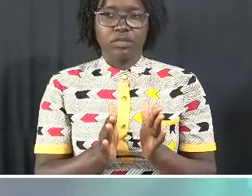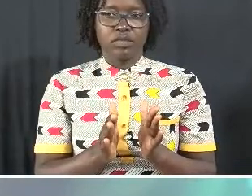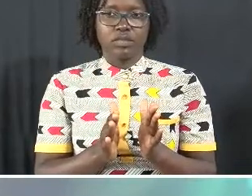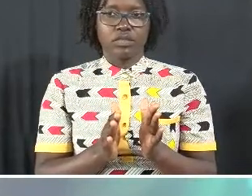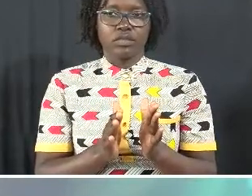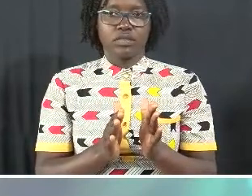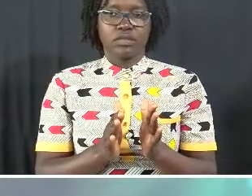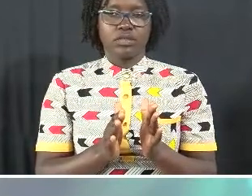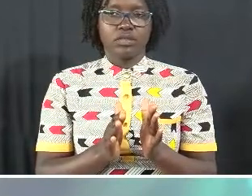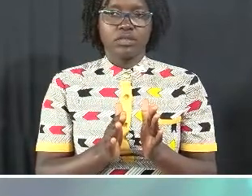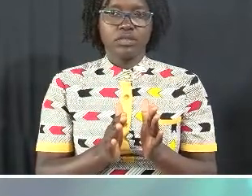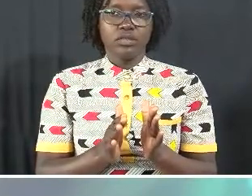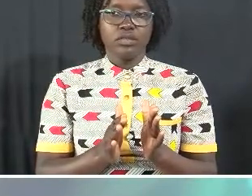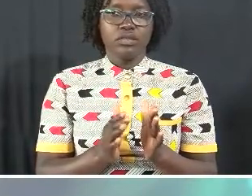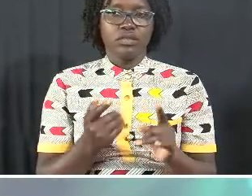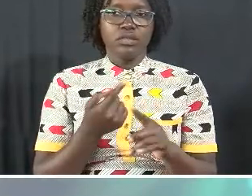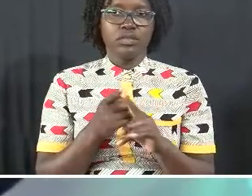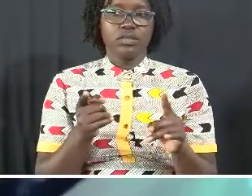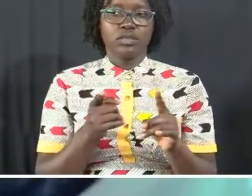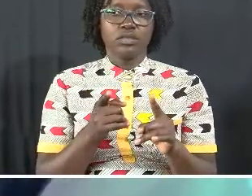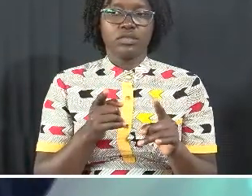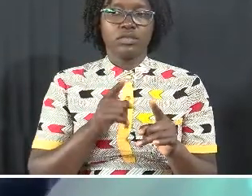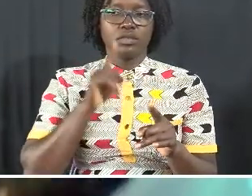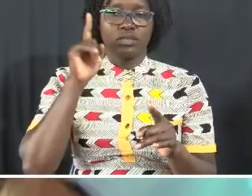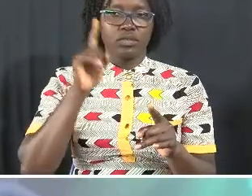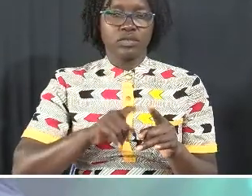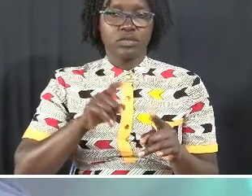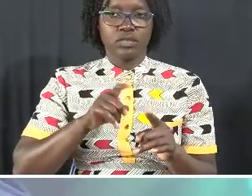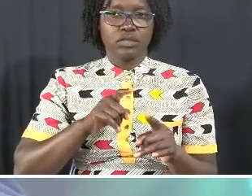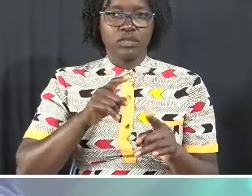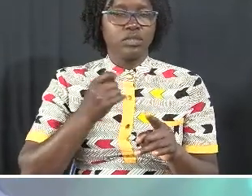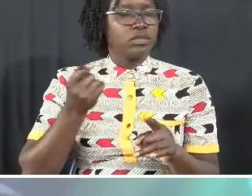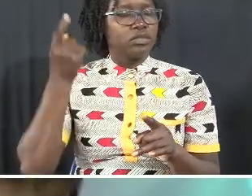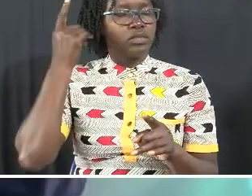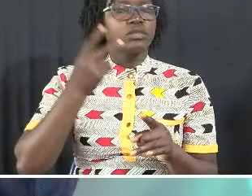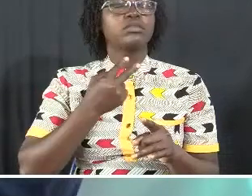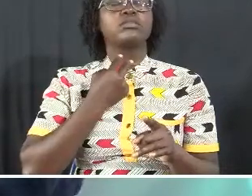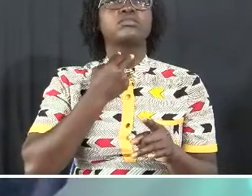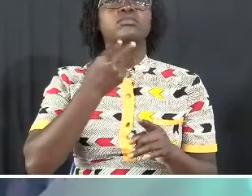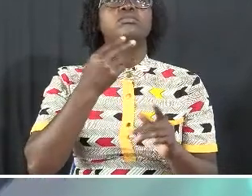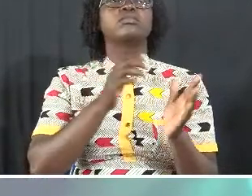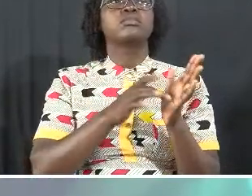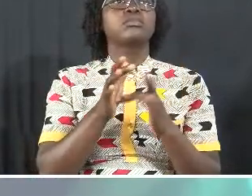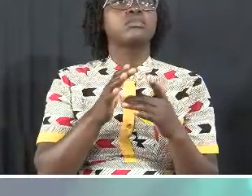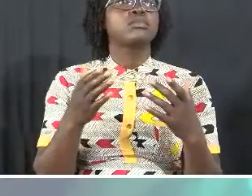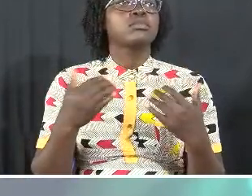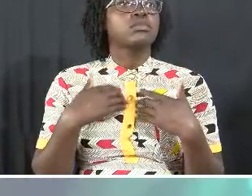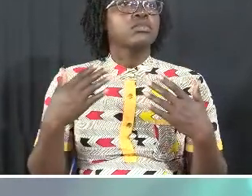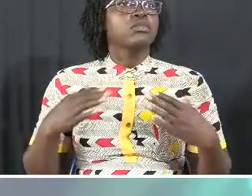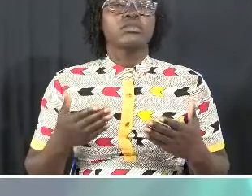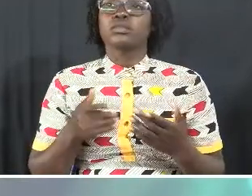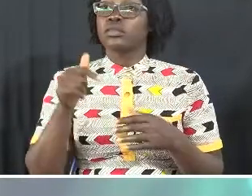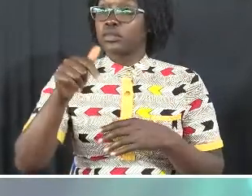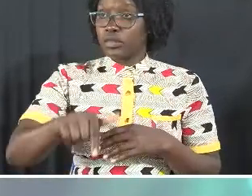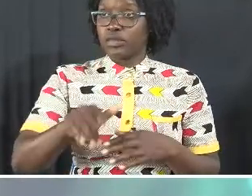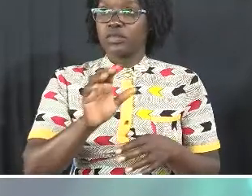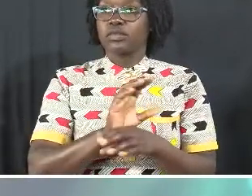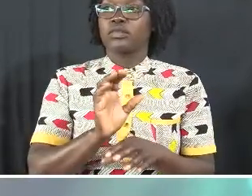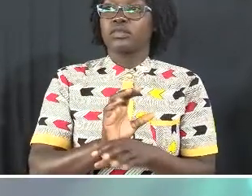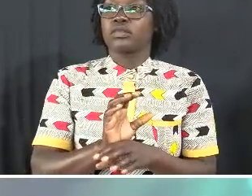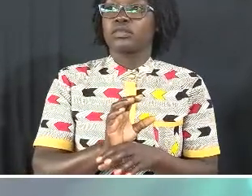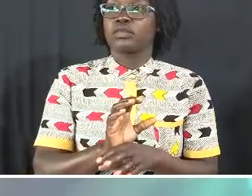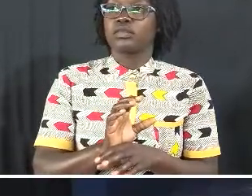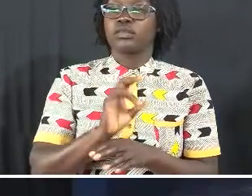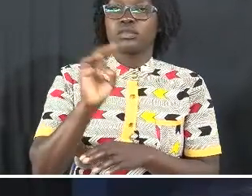origin, but he could not detect his voice. There are people today in this church, the Adventist